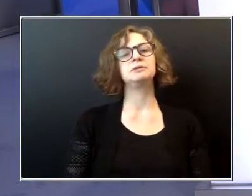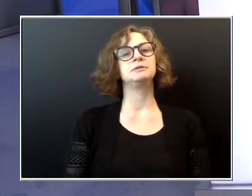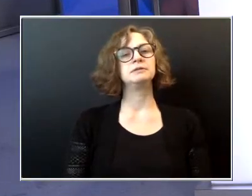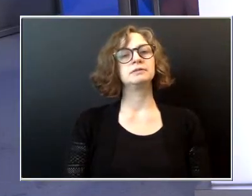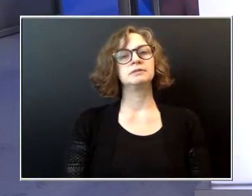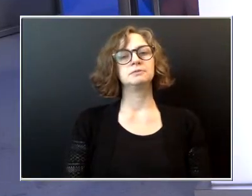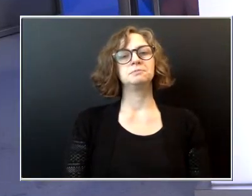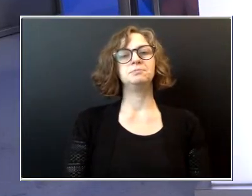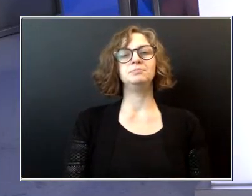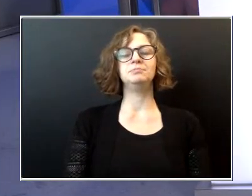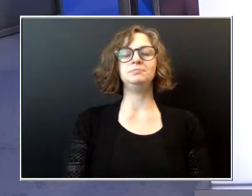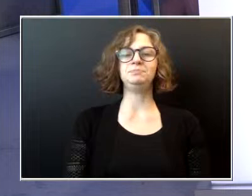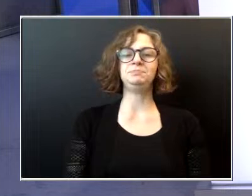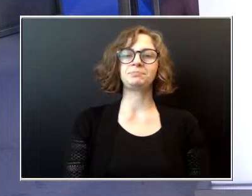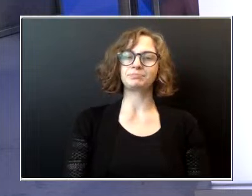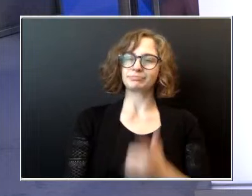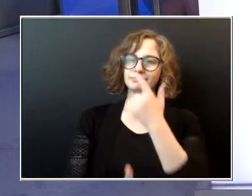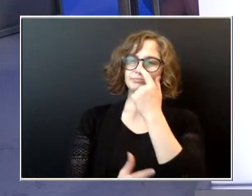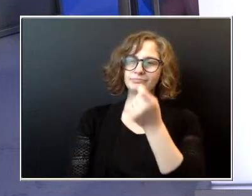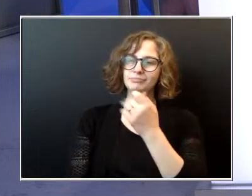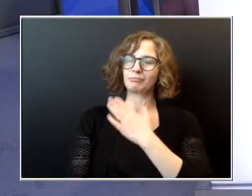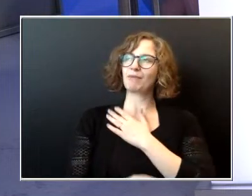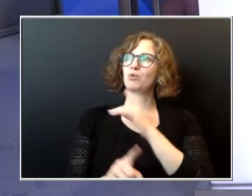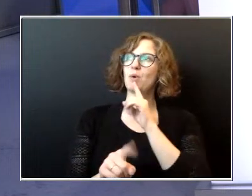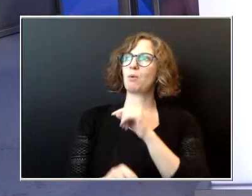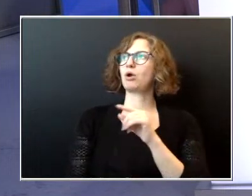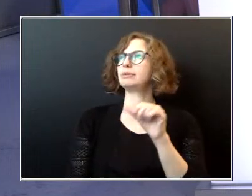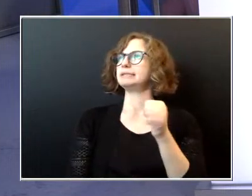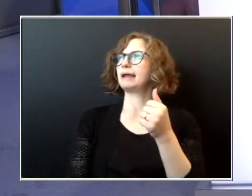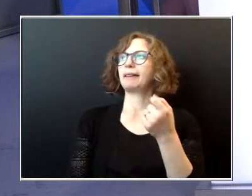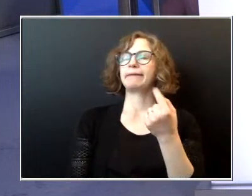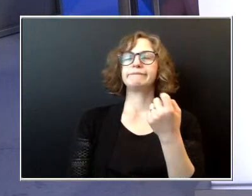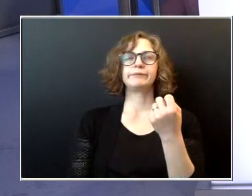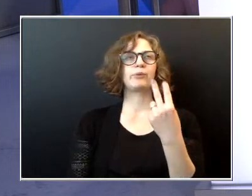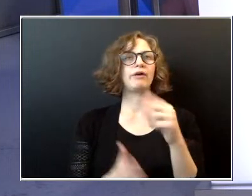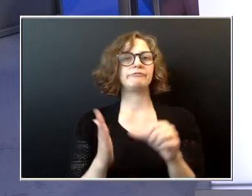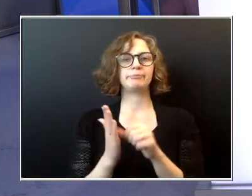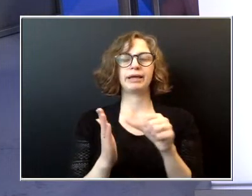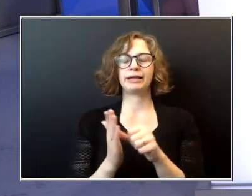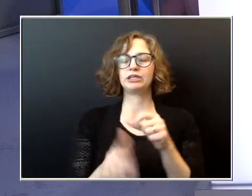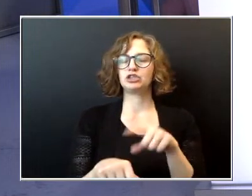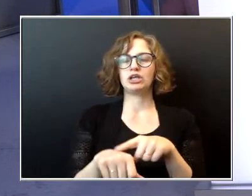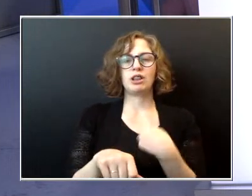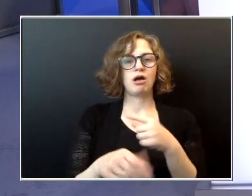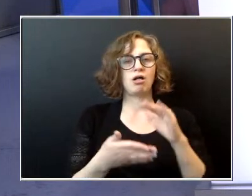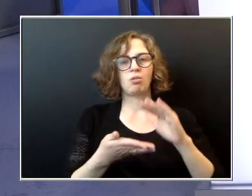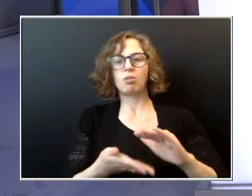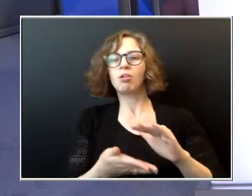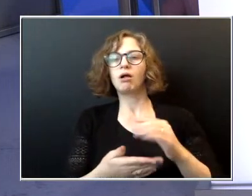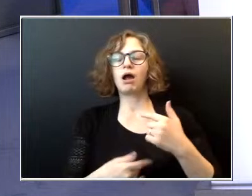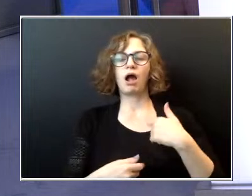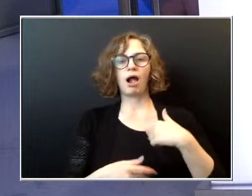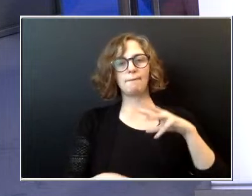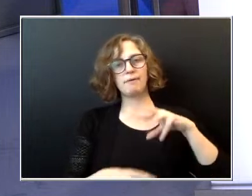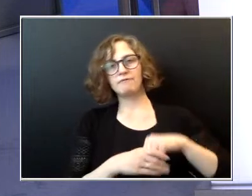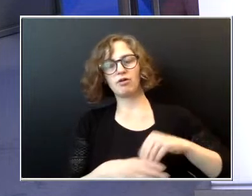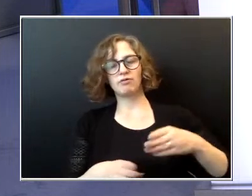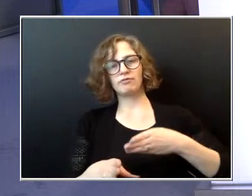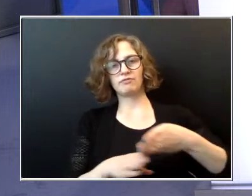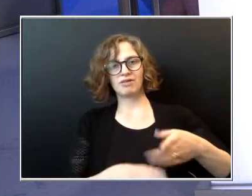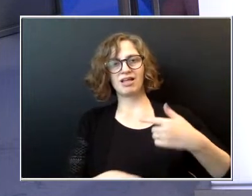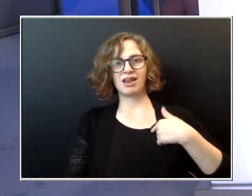my report was like 10 or 11, 12 pages long. It was very long. And I could you know, I'm in the field, right? And I could understand just a small portion of